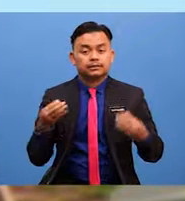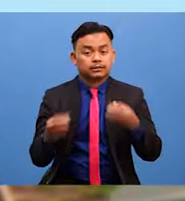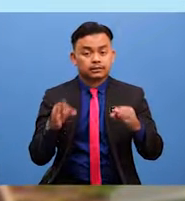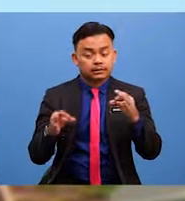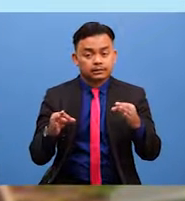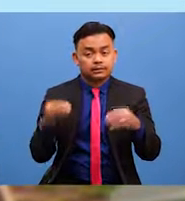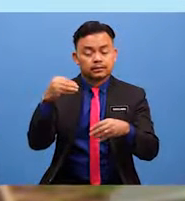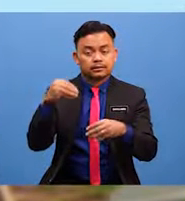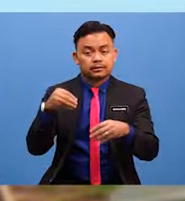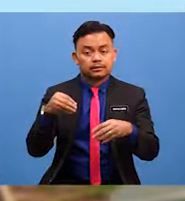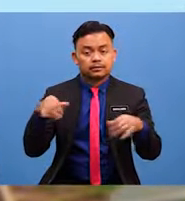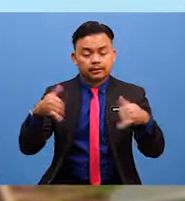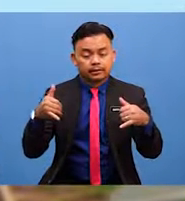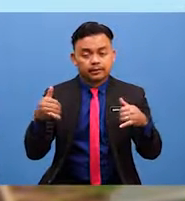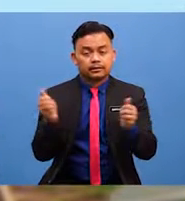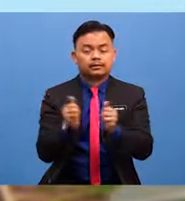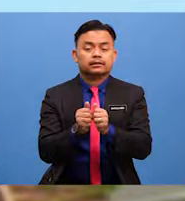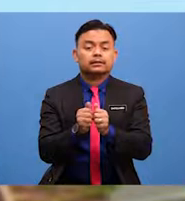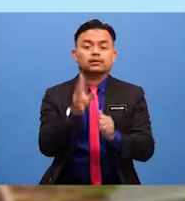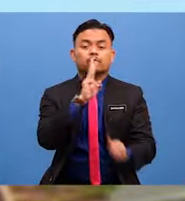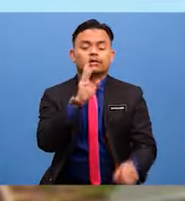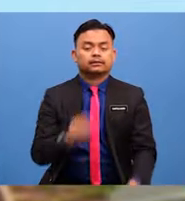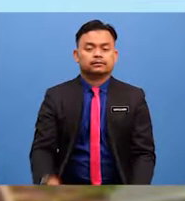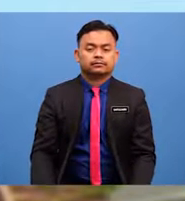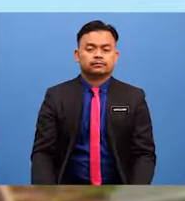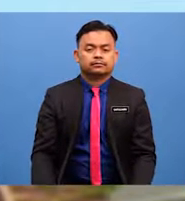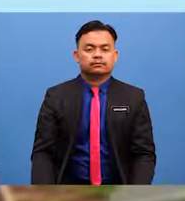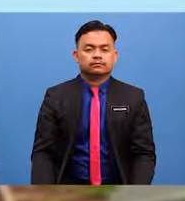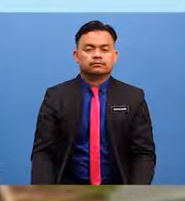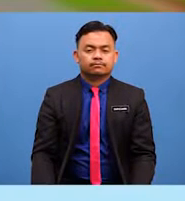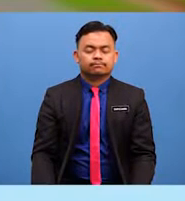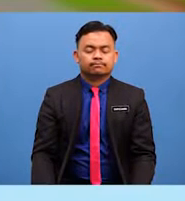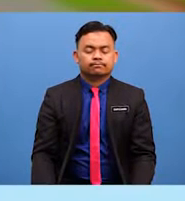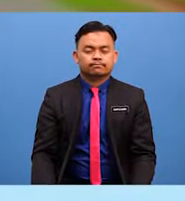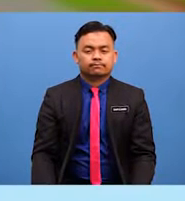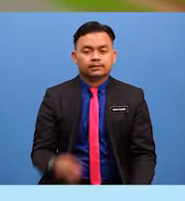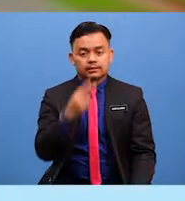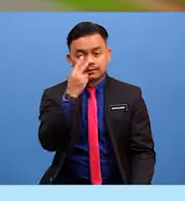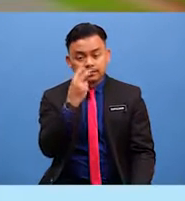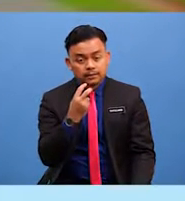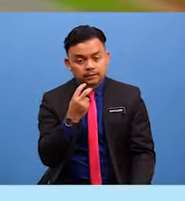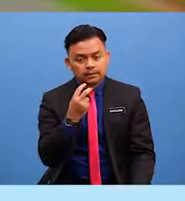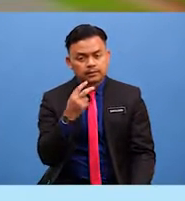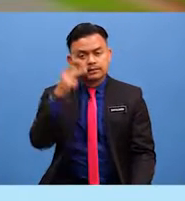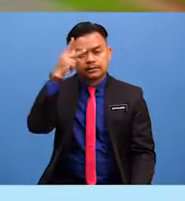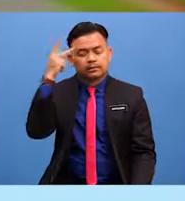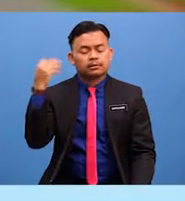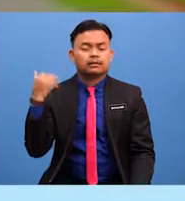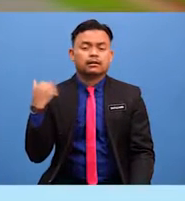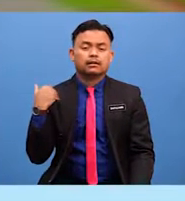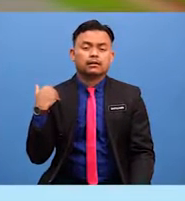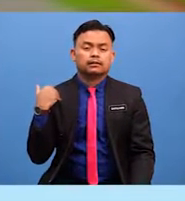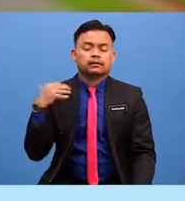these animals are now classified as endangered species. Some of my Green Club members are